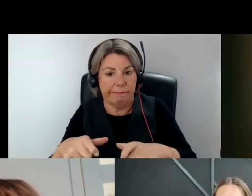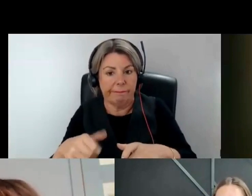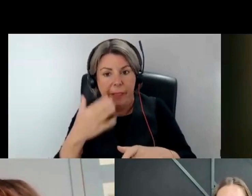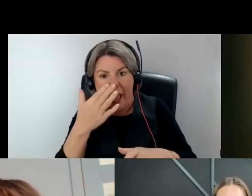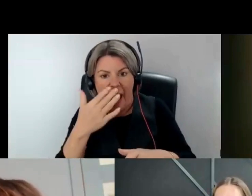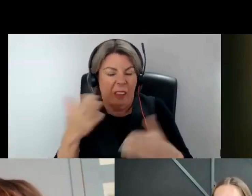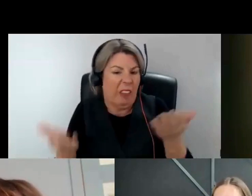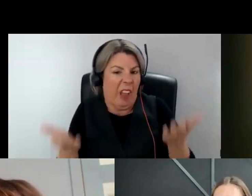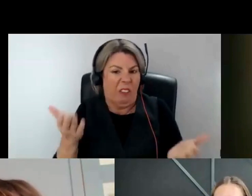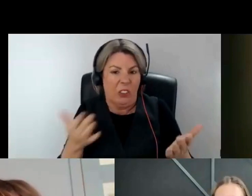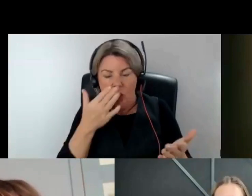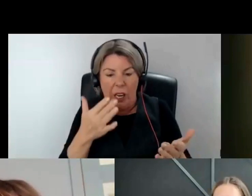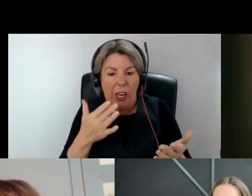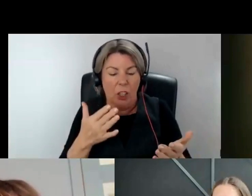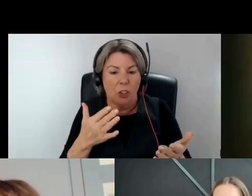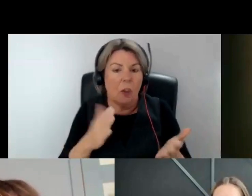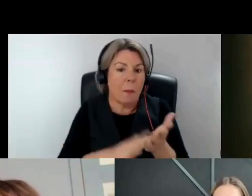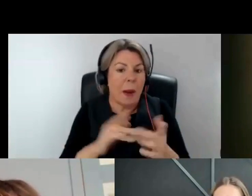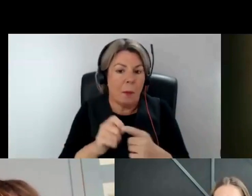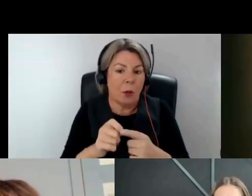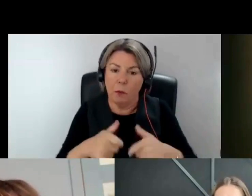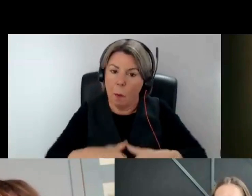So from a bone health perspective, it's